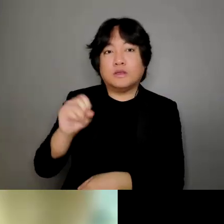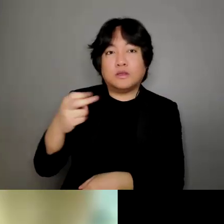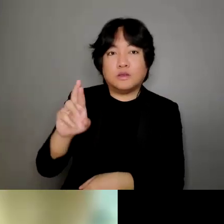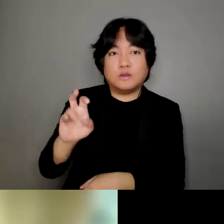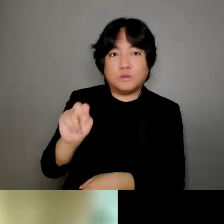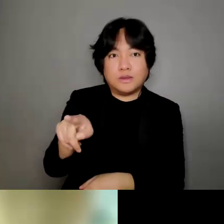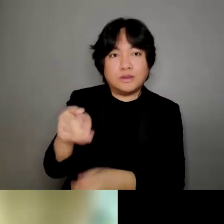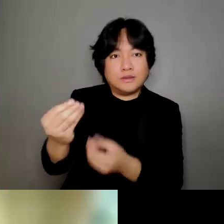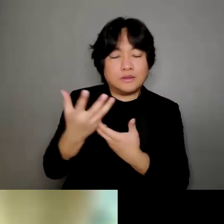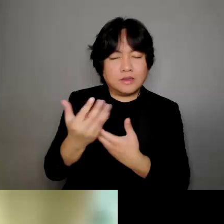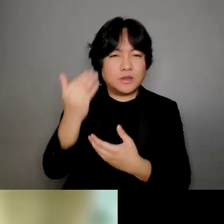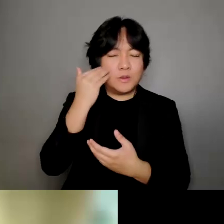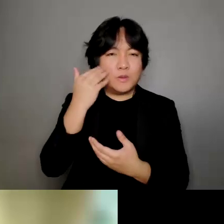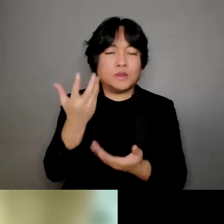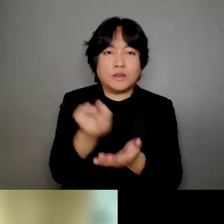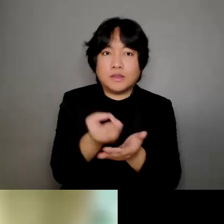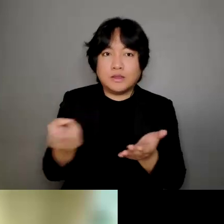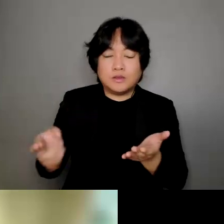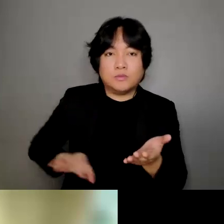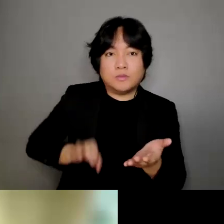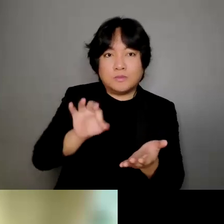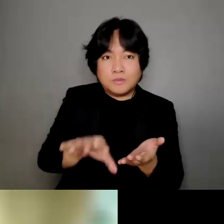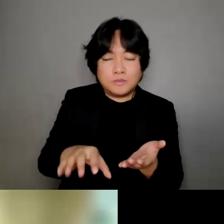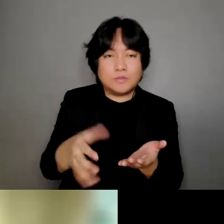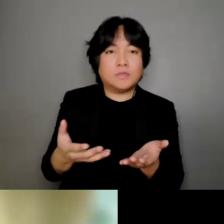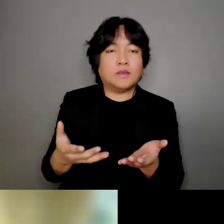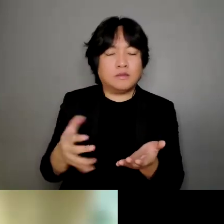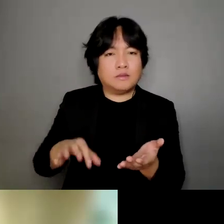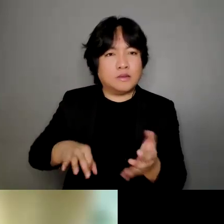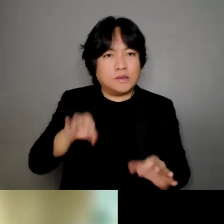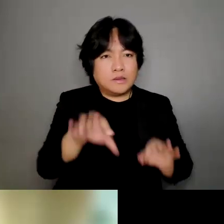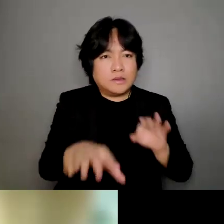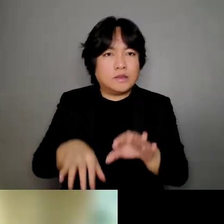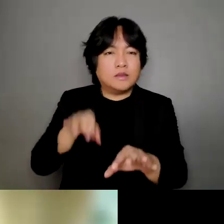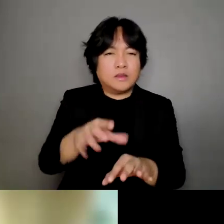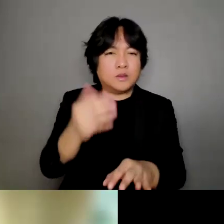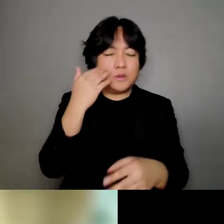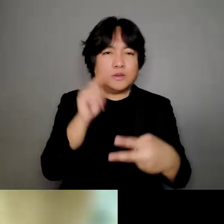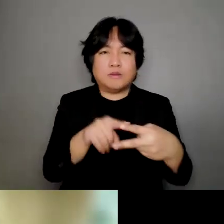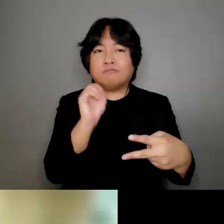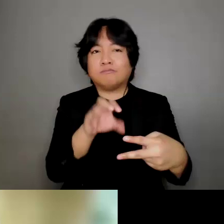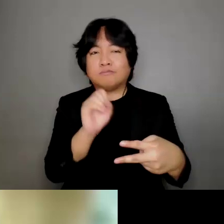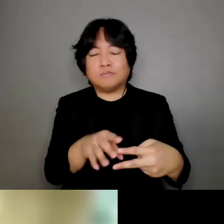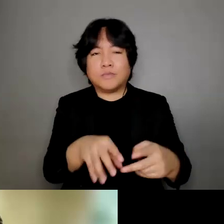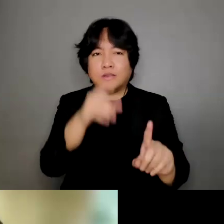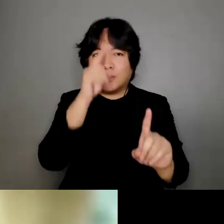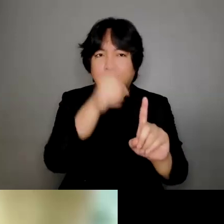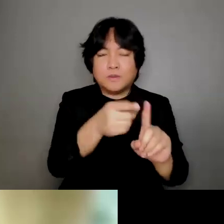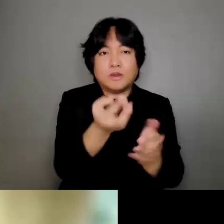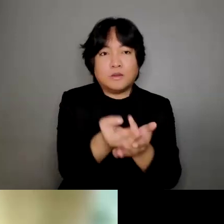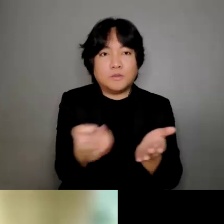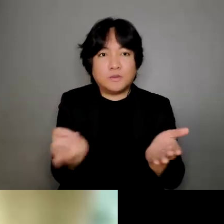paano ito nagagamit para siguro i-distribute quote-unquote in an objective way yung ating mga